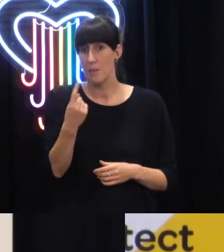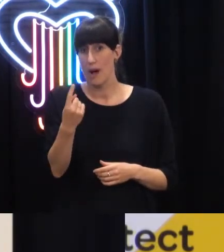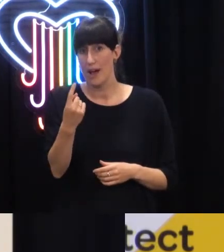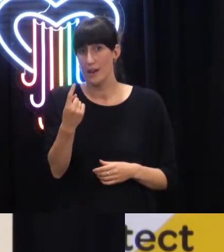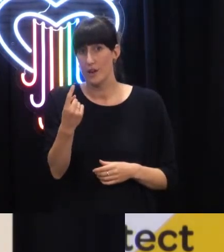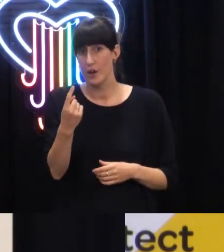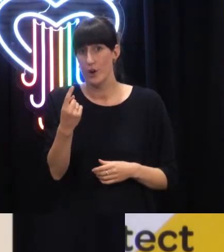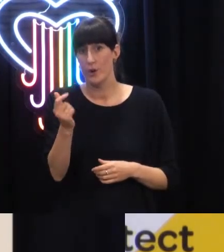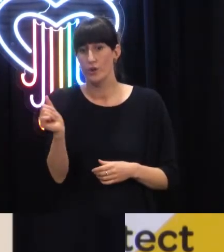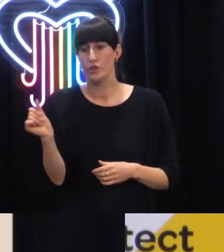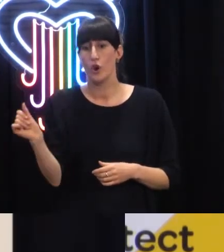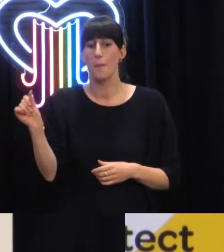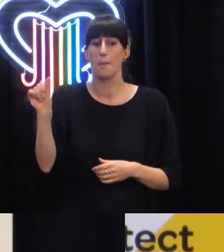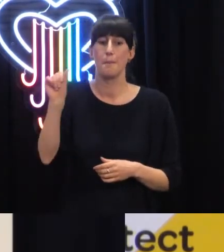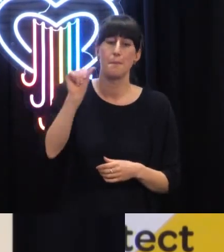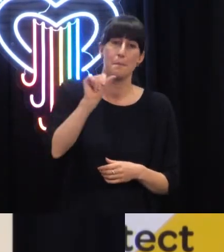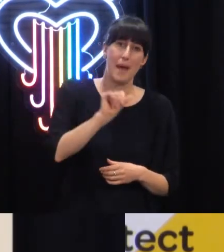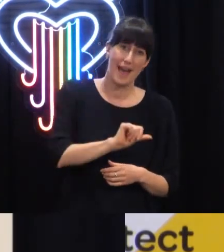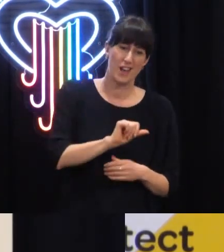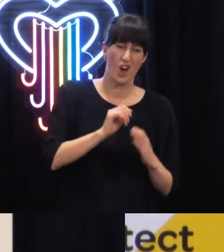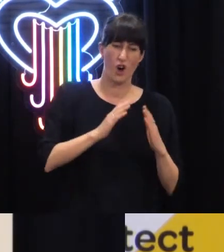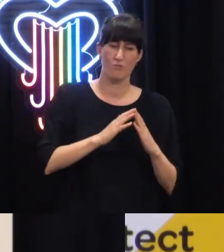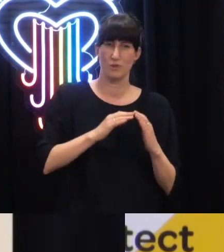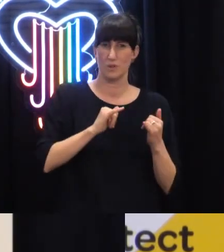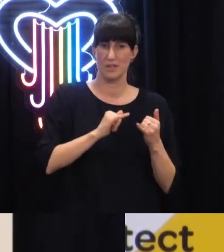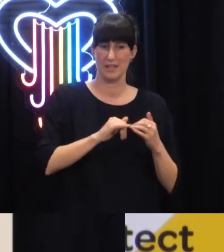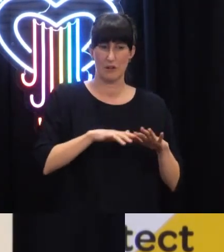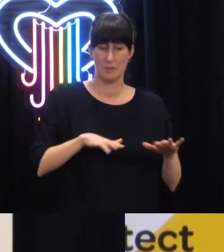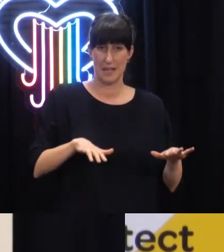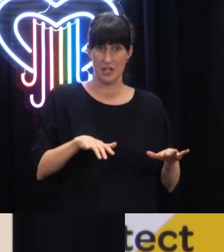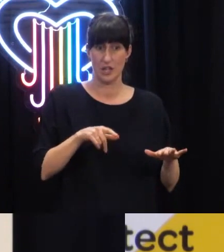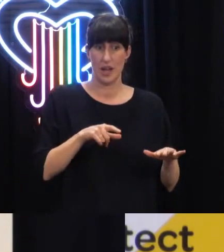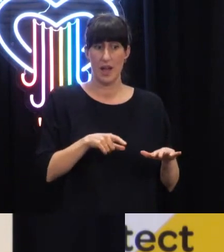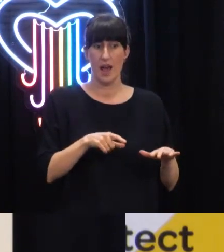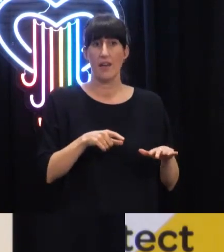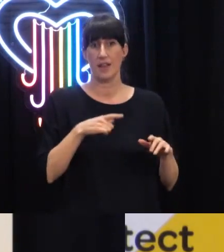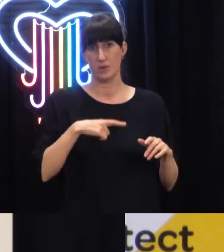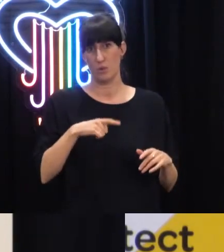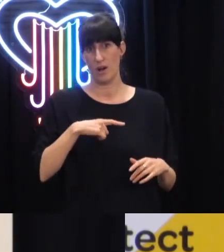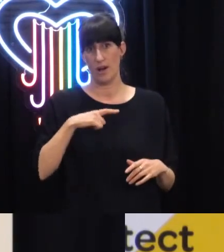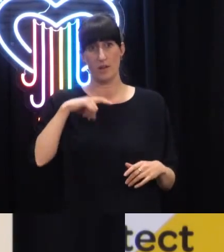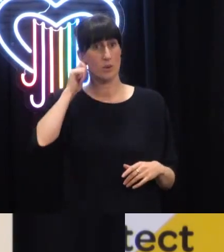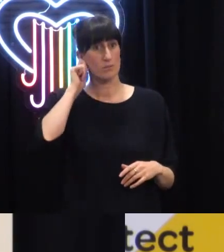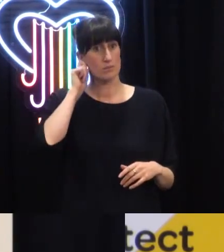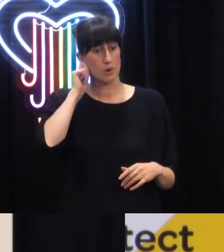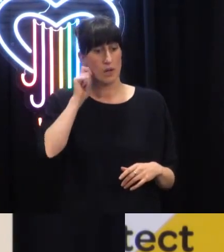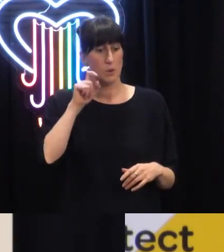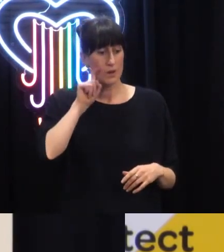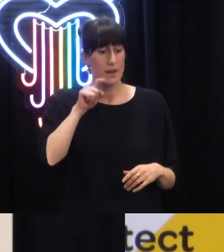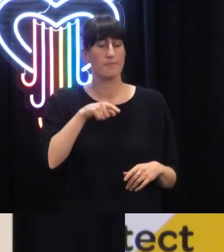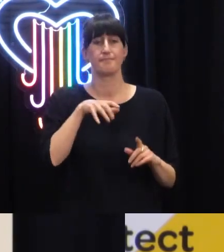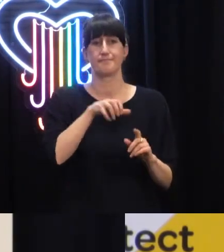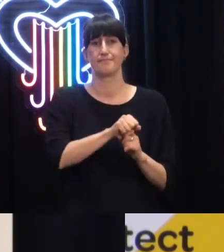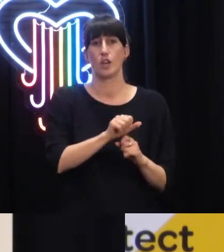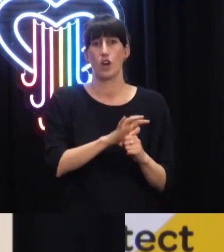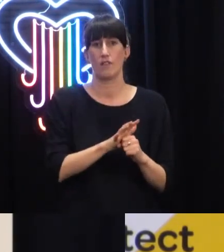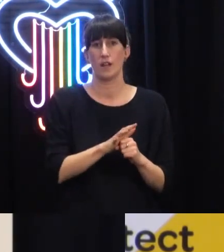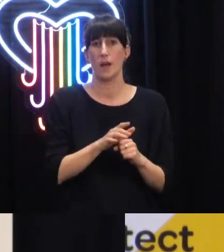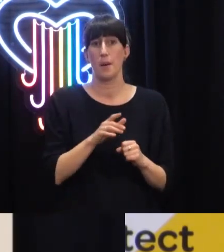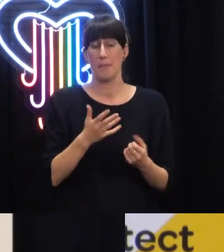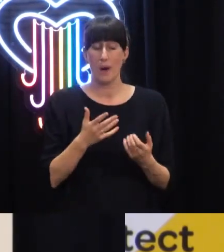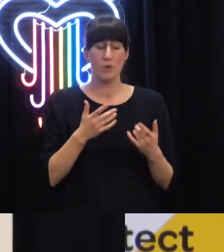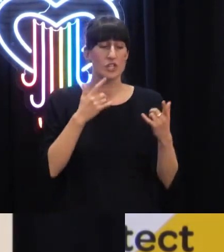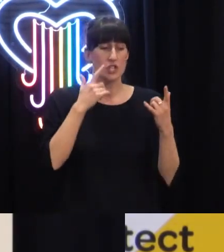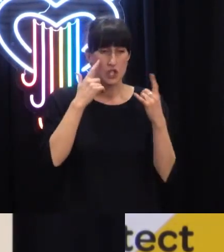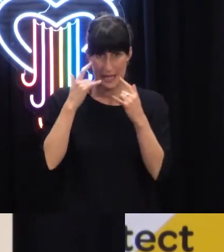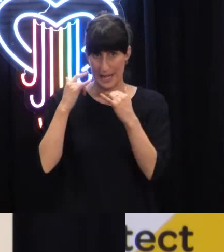may link to, but we just need to do a bit of work. In the meantime, precaution is always best. So if you're in the area and you're symptomatic, please make sure you go and get